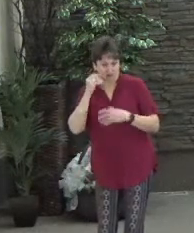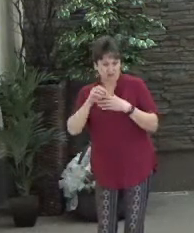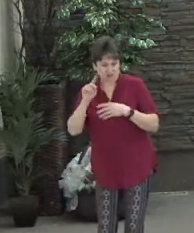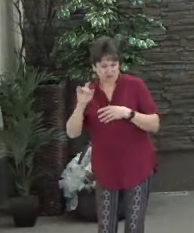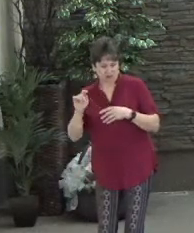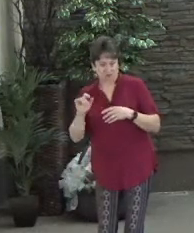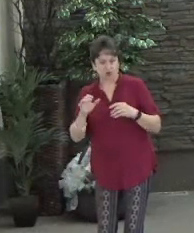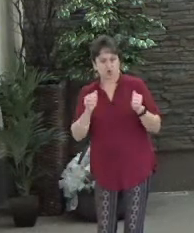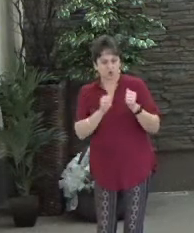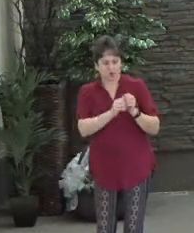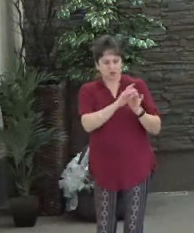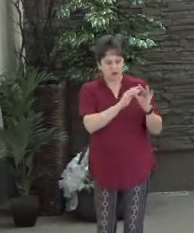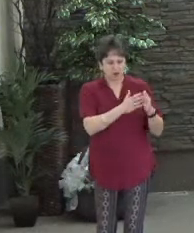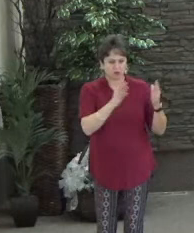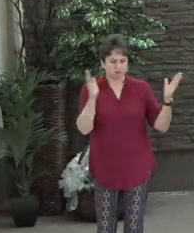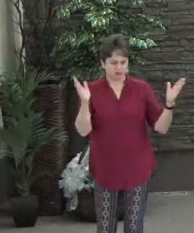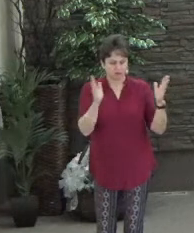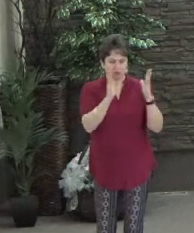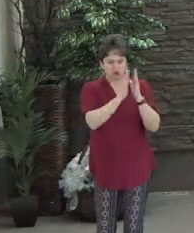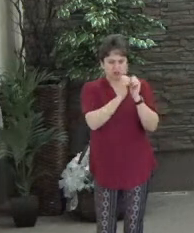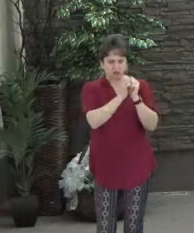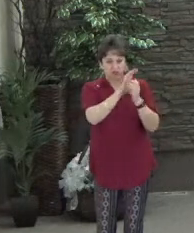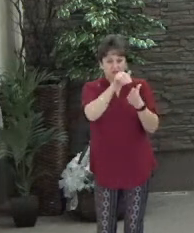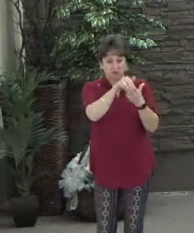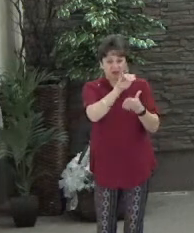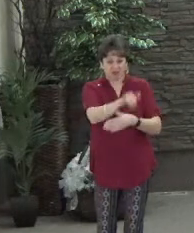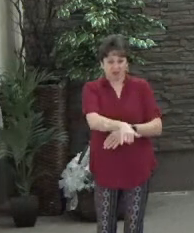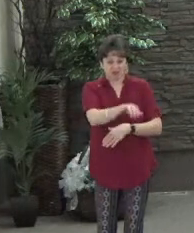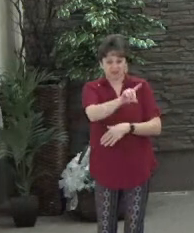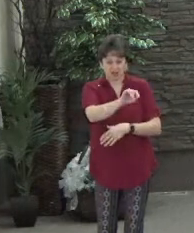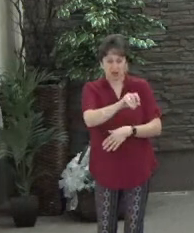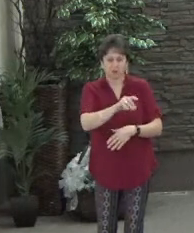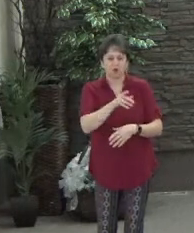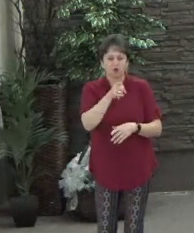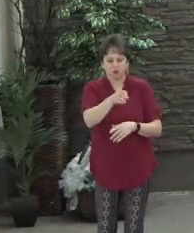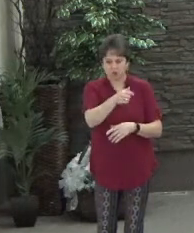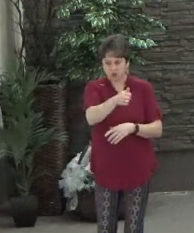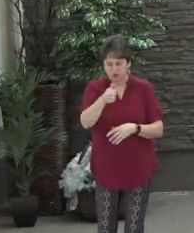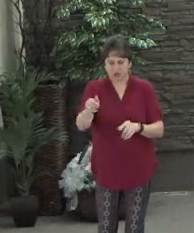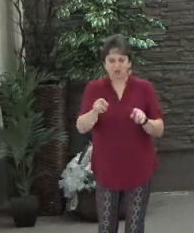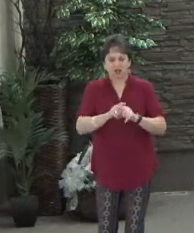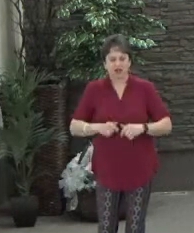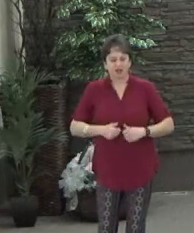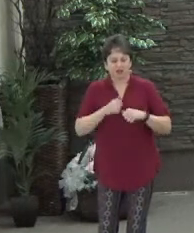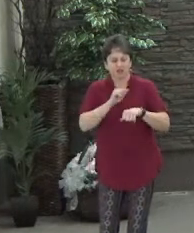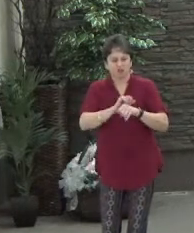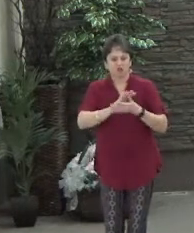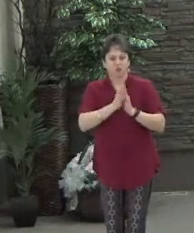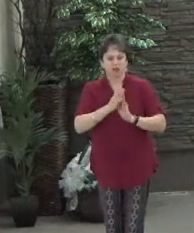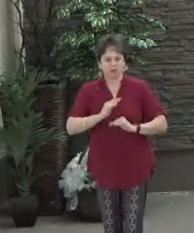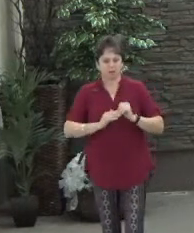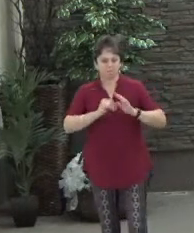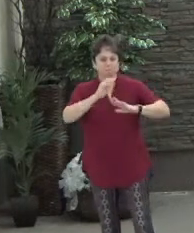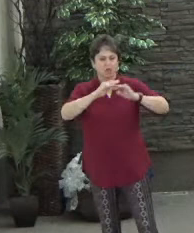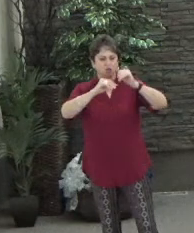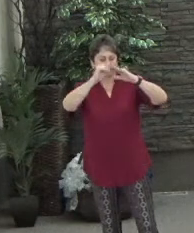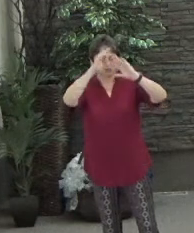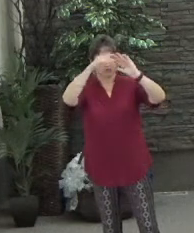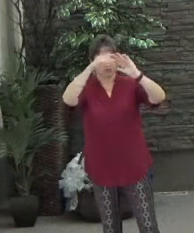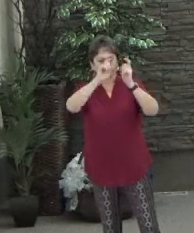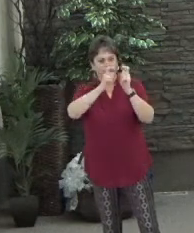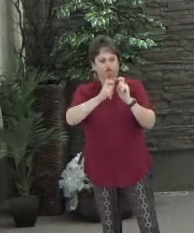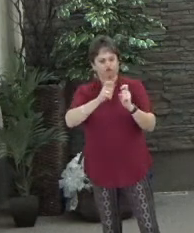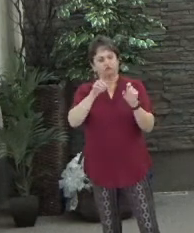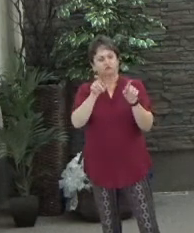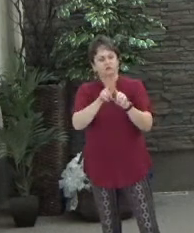aside Scripture, what they would realize is that in the middle of that dump, you yourselves, like living stones, are being built up as a spiritual